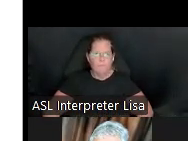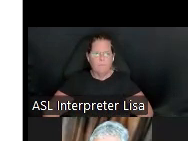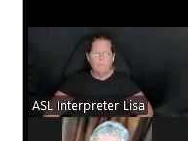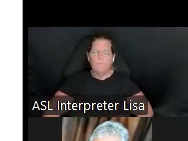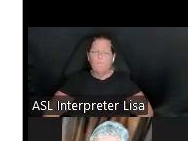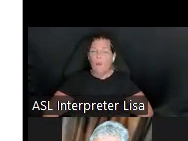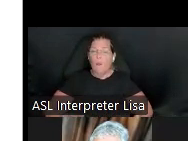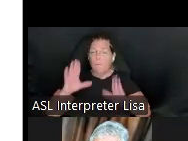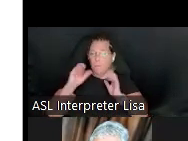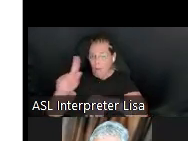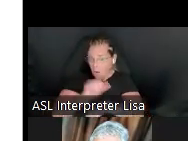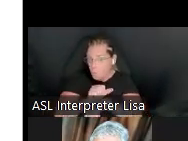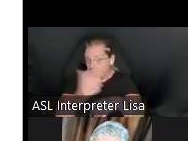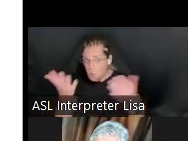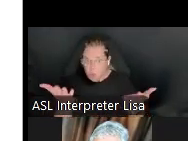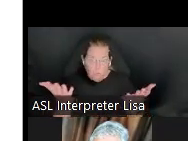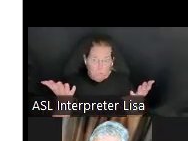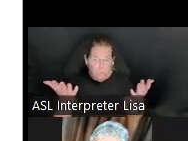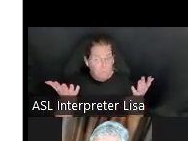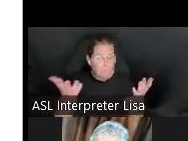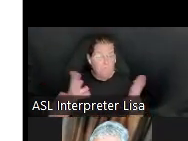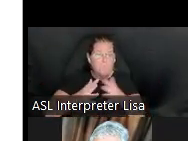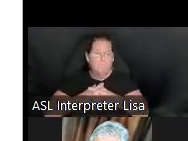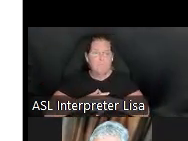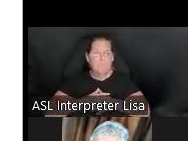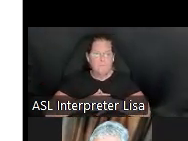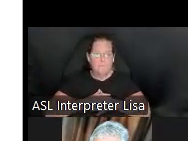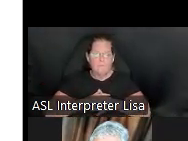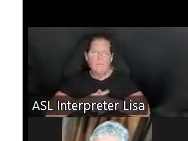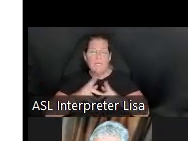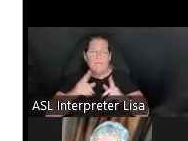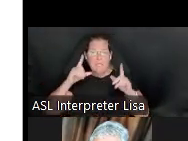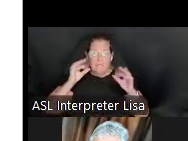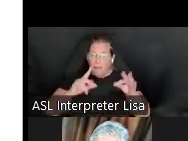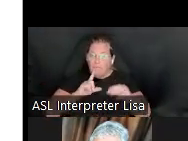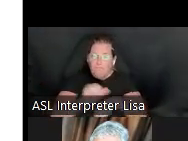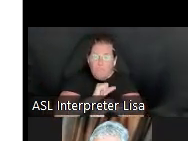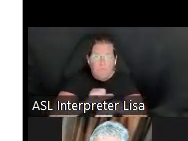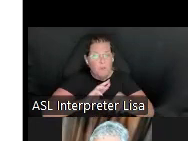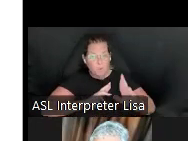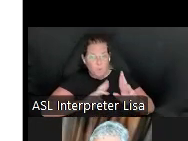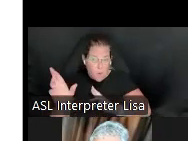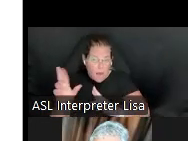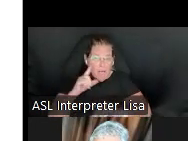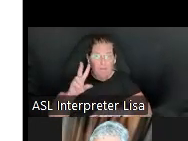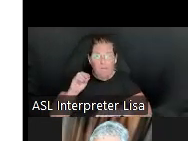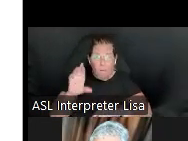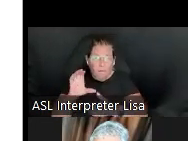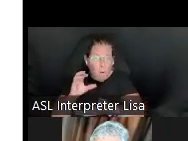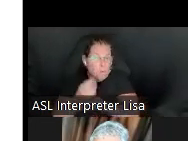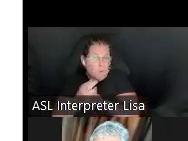Considerations for returning to work and determining readiness for vocational rehabilitation.